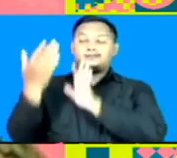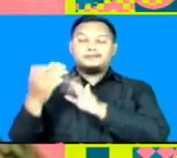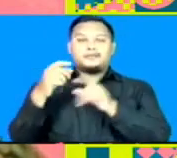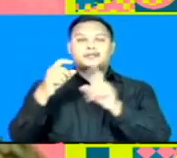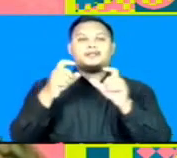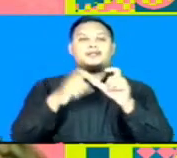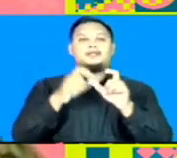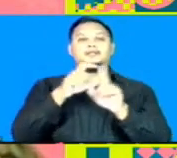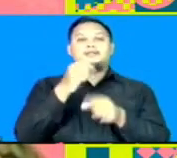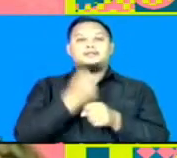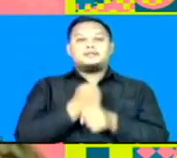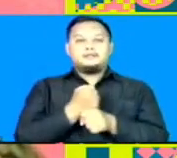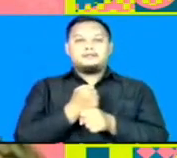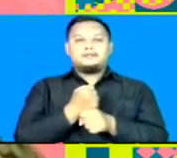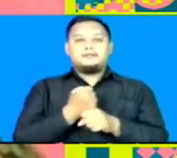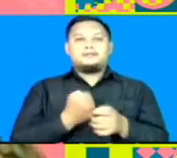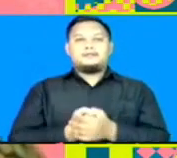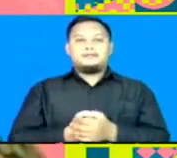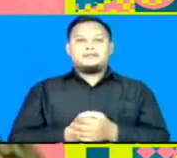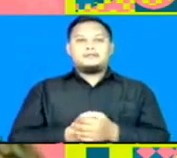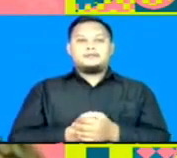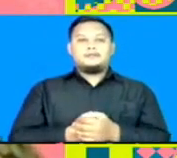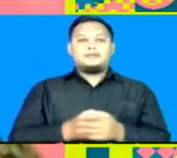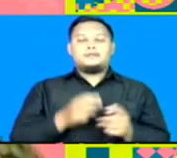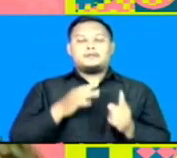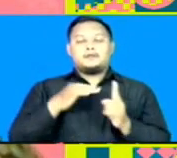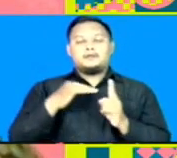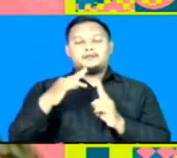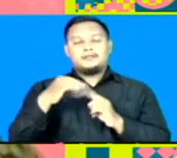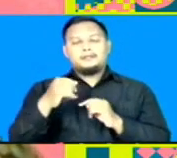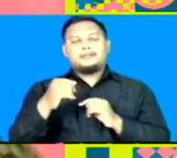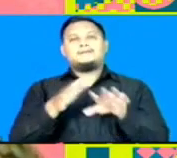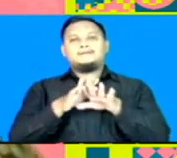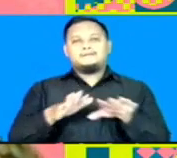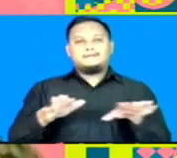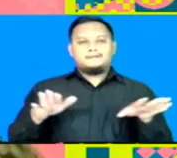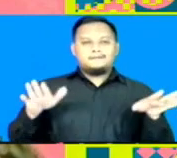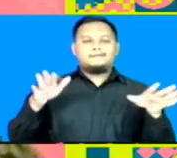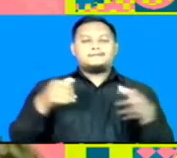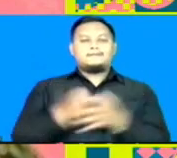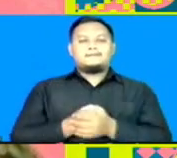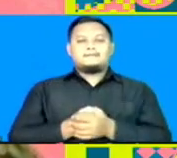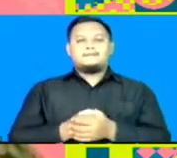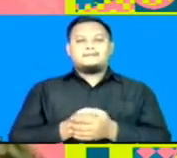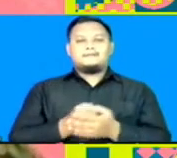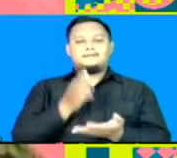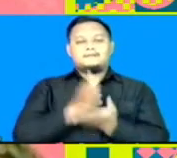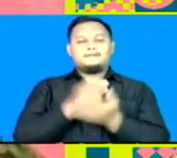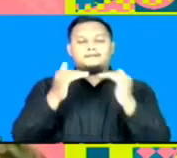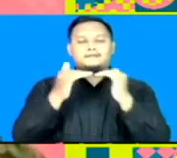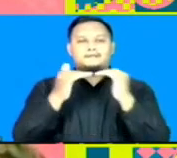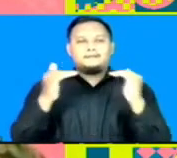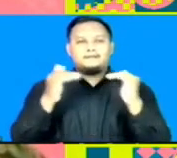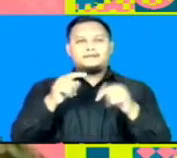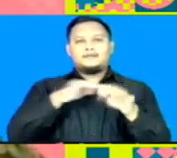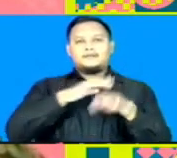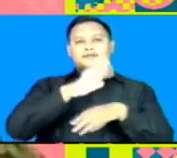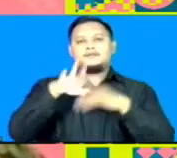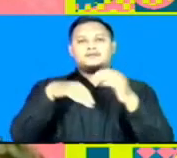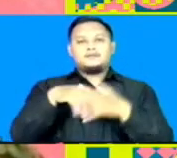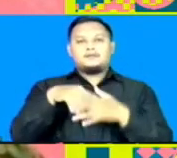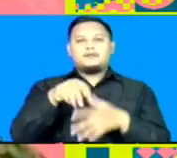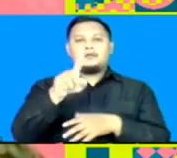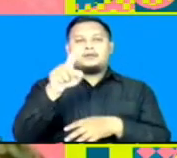planet, prosperity, and partnerships all together are the North Star in achieving sustainable development, ensuring that